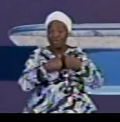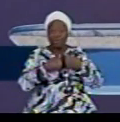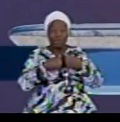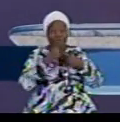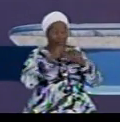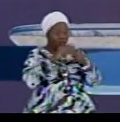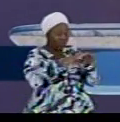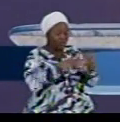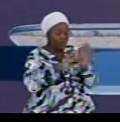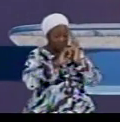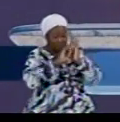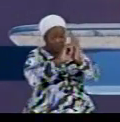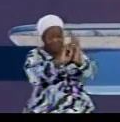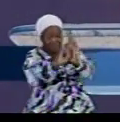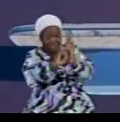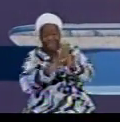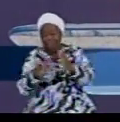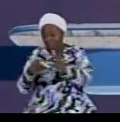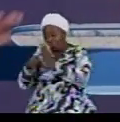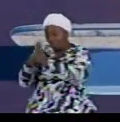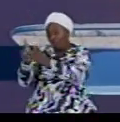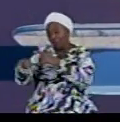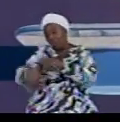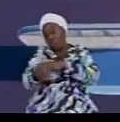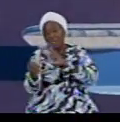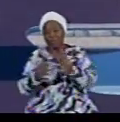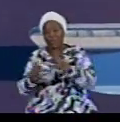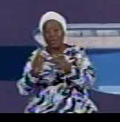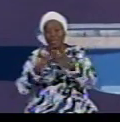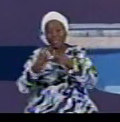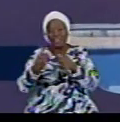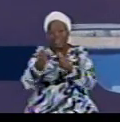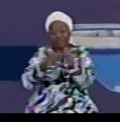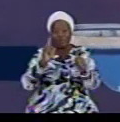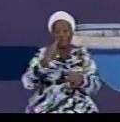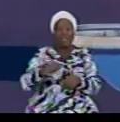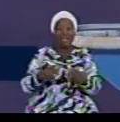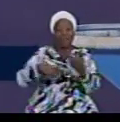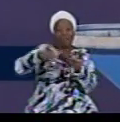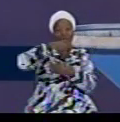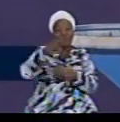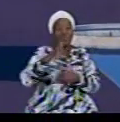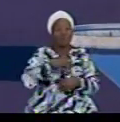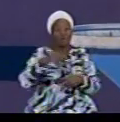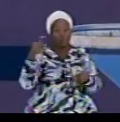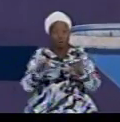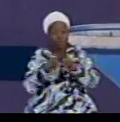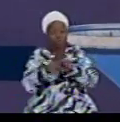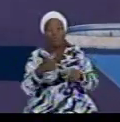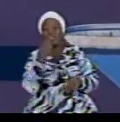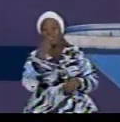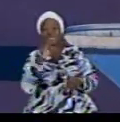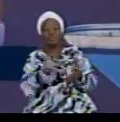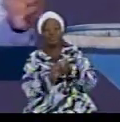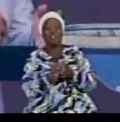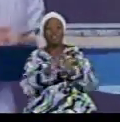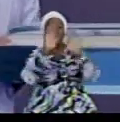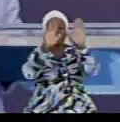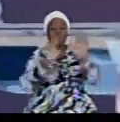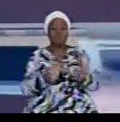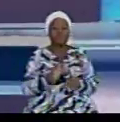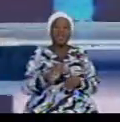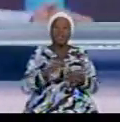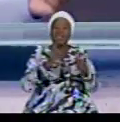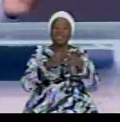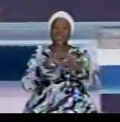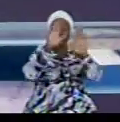It spreads to other people, and everybody around you will also taste of that miracle. The miracle